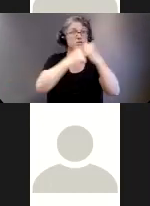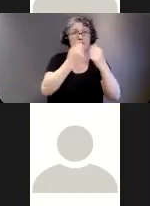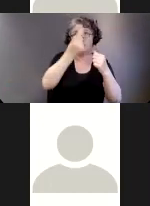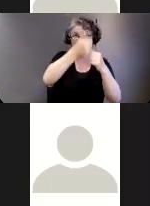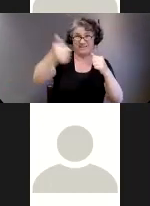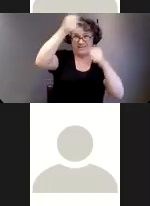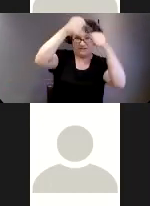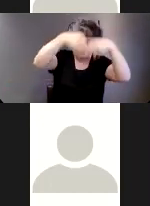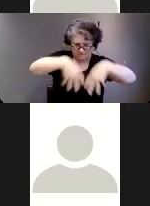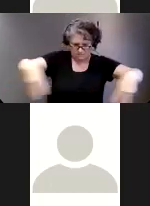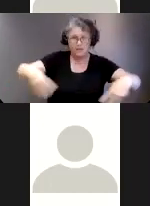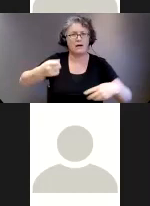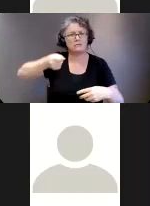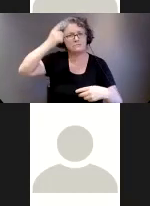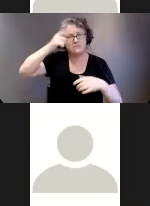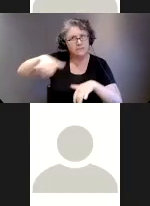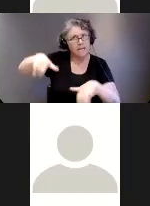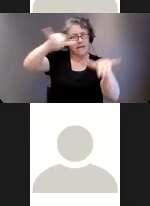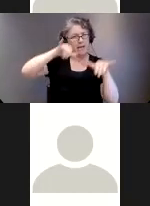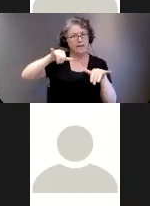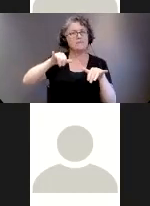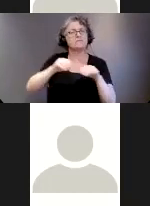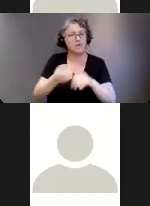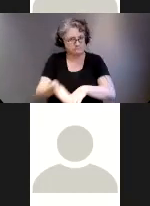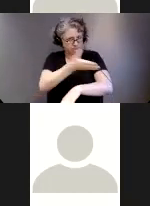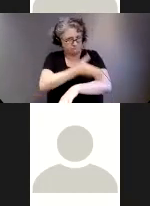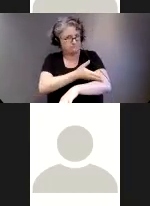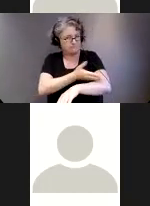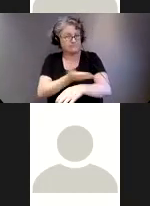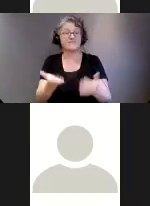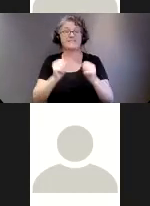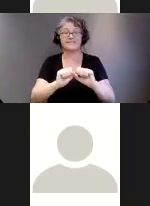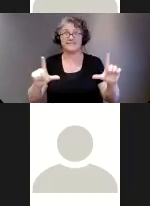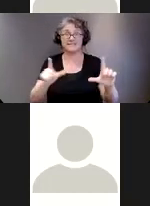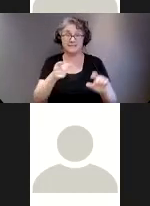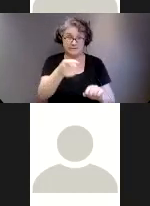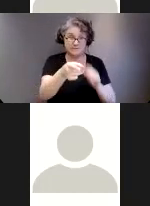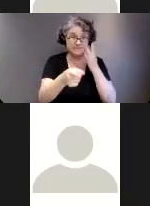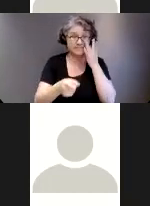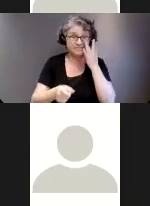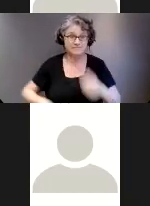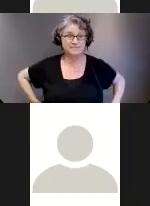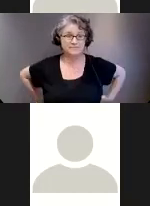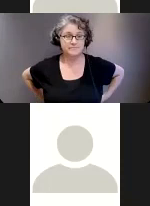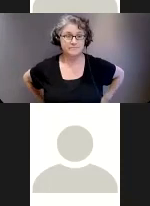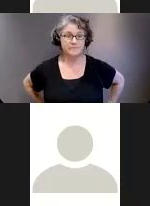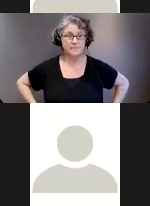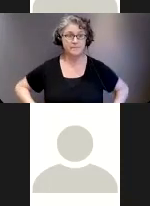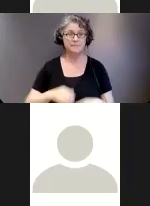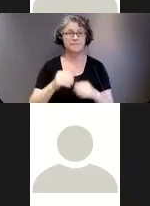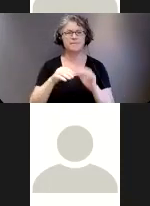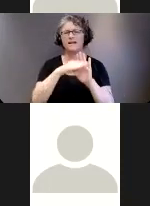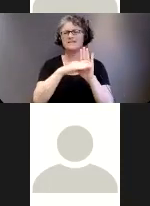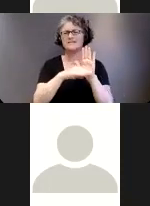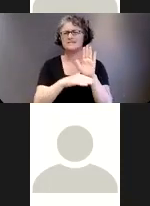So we'll move on to the next image here. And we have a list here of some of